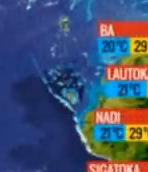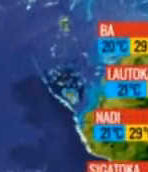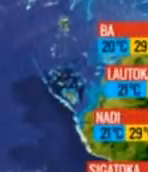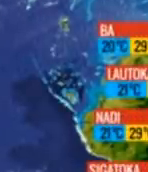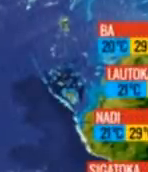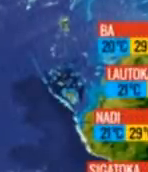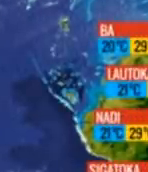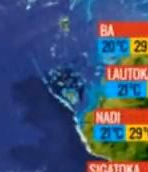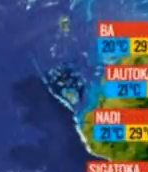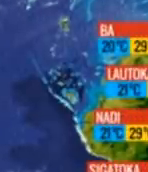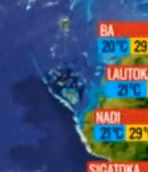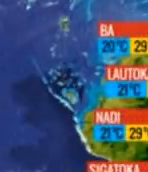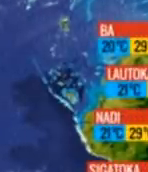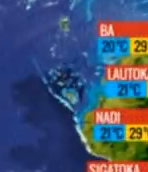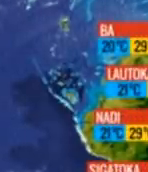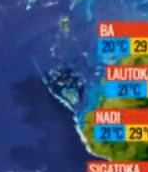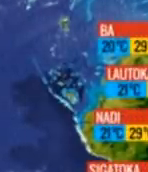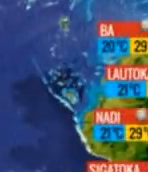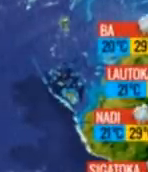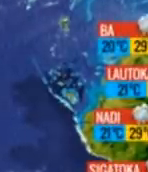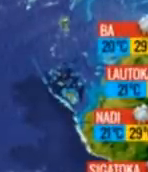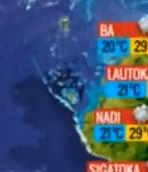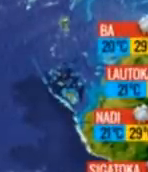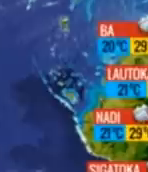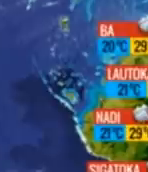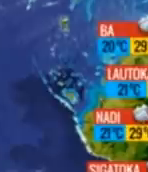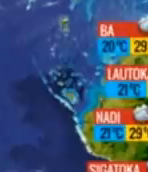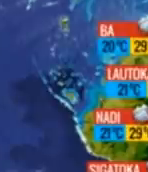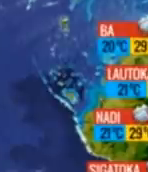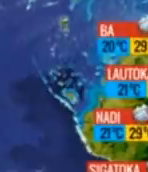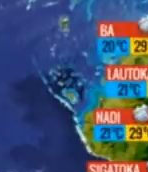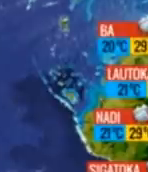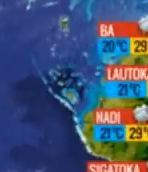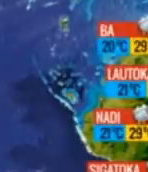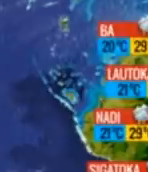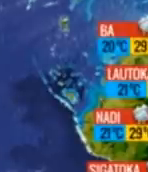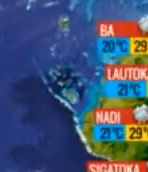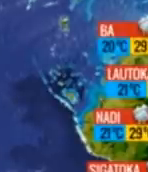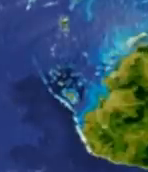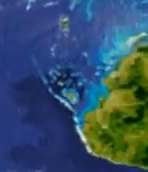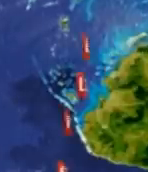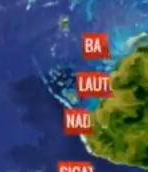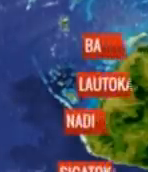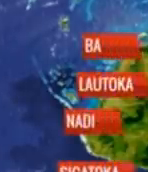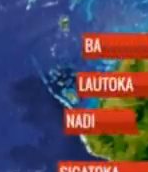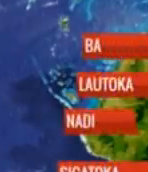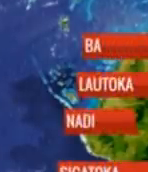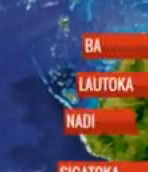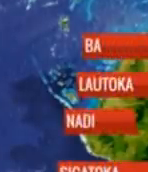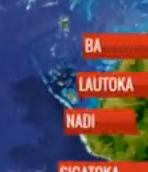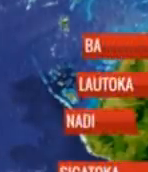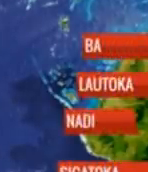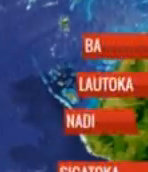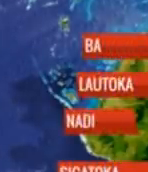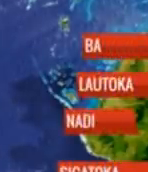to tomorrow, the rainy conditions will begin to ease. Looking ahead to Sunday, mainly fine